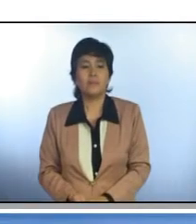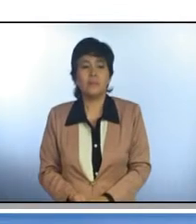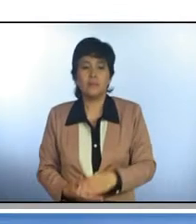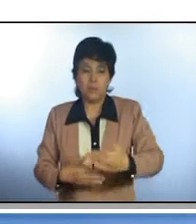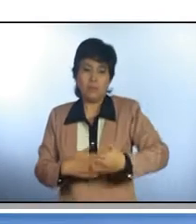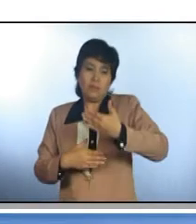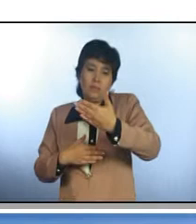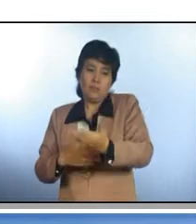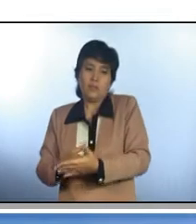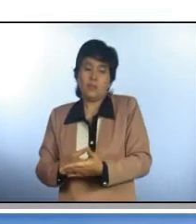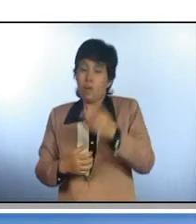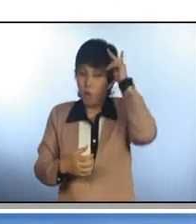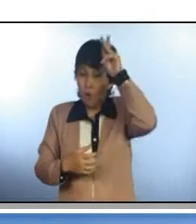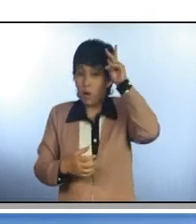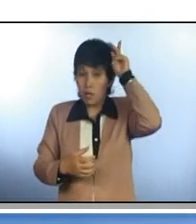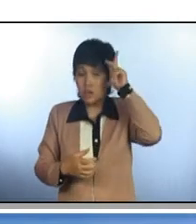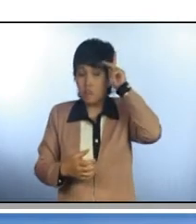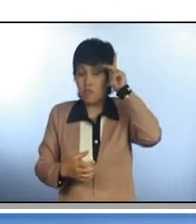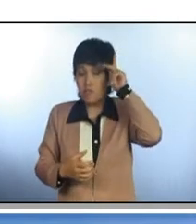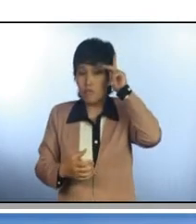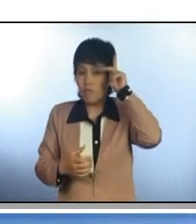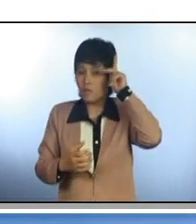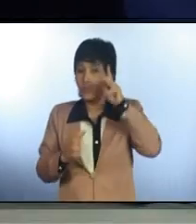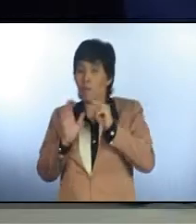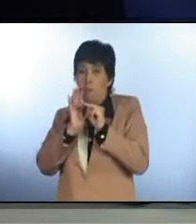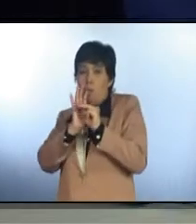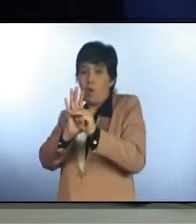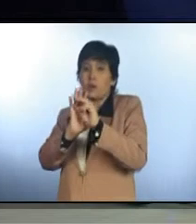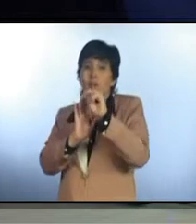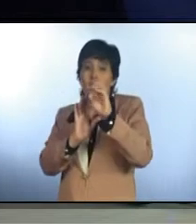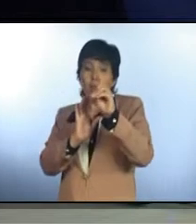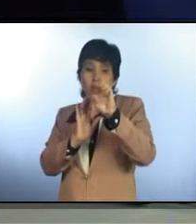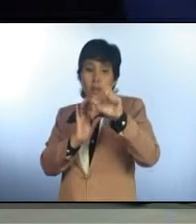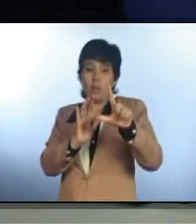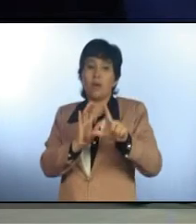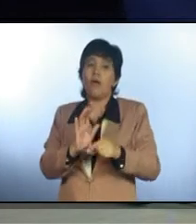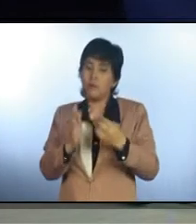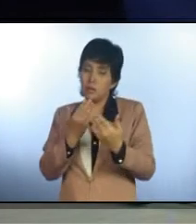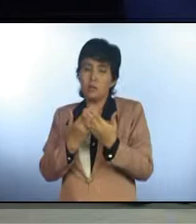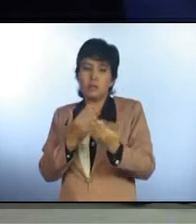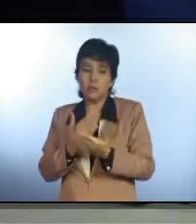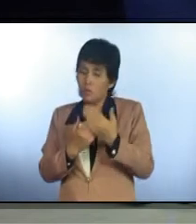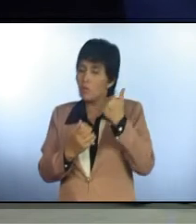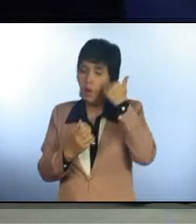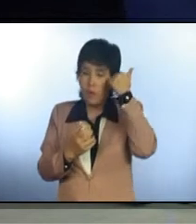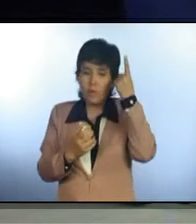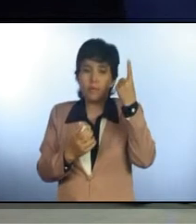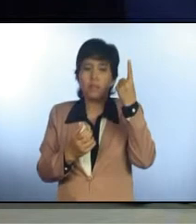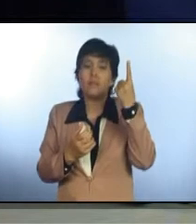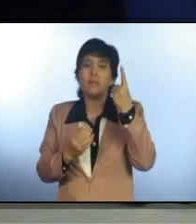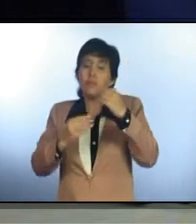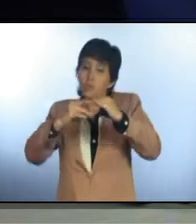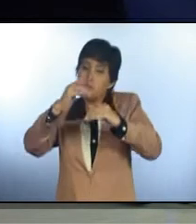Now, next one is the cognitive response model of persuasion. Now, this is easier for you to understand. It